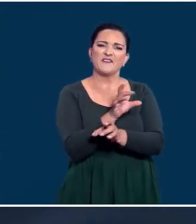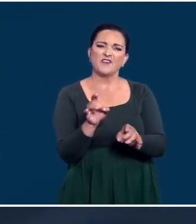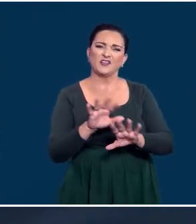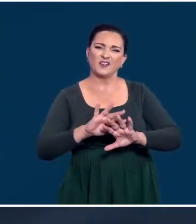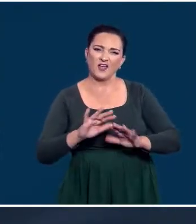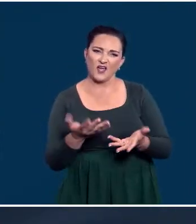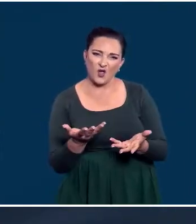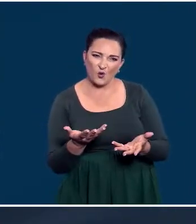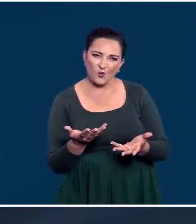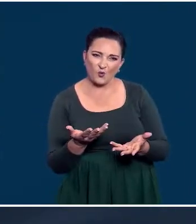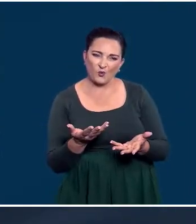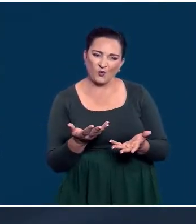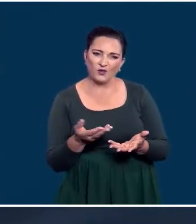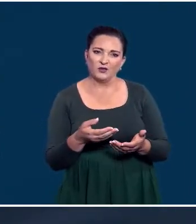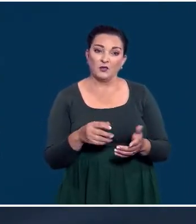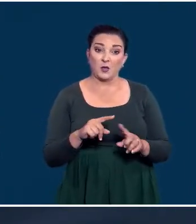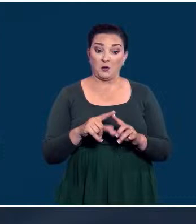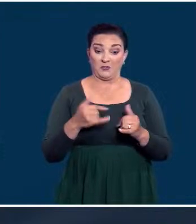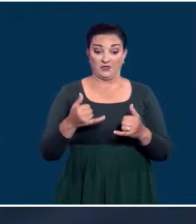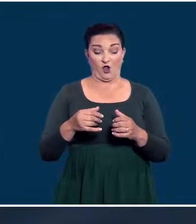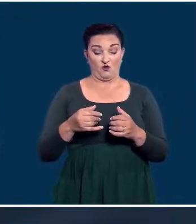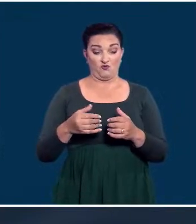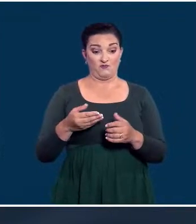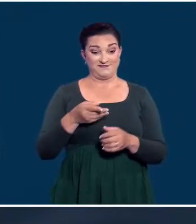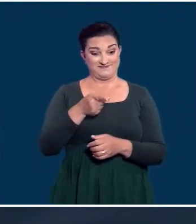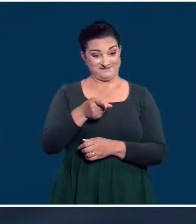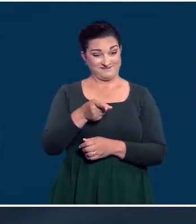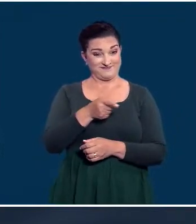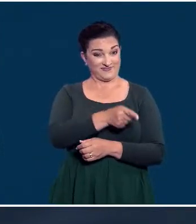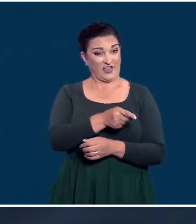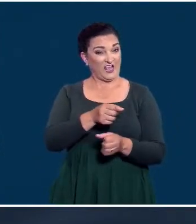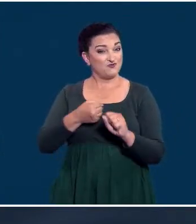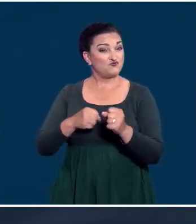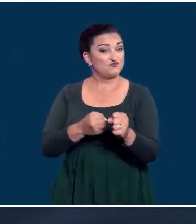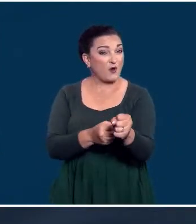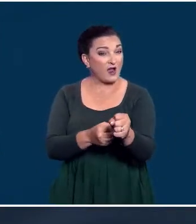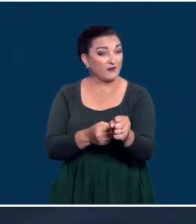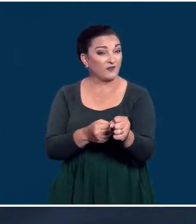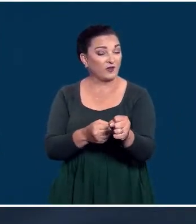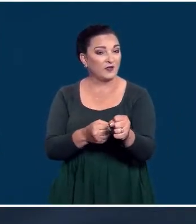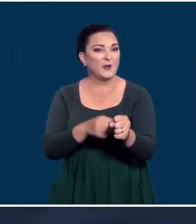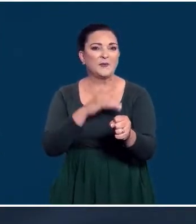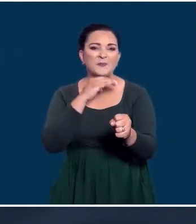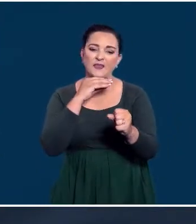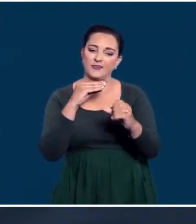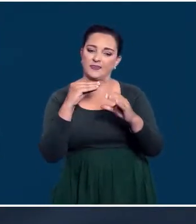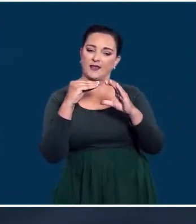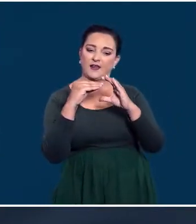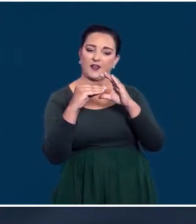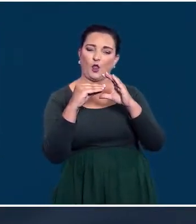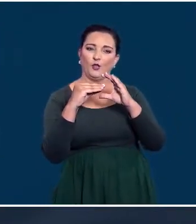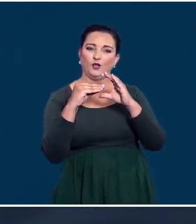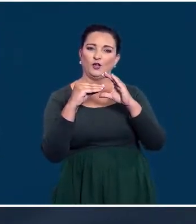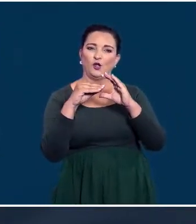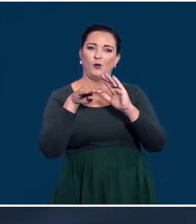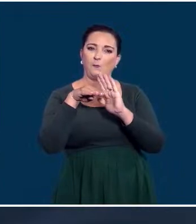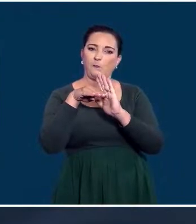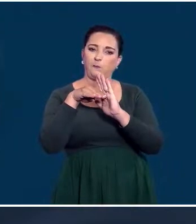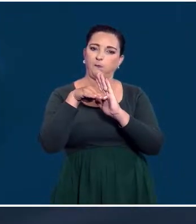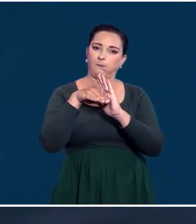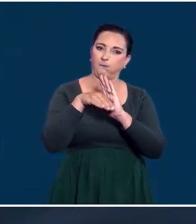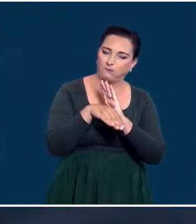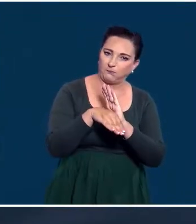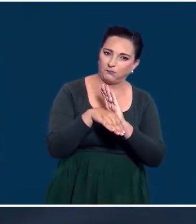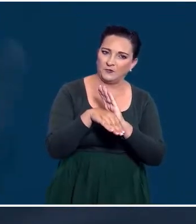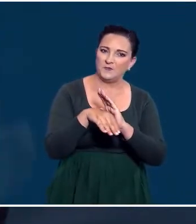income. So part of the big driver there had been a decline in inflation, because when you have a decline in inflation,